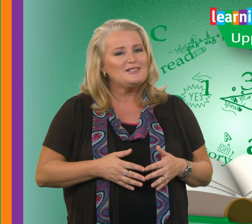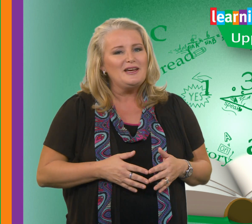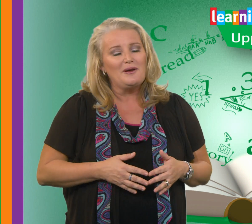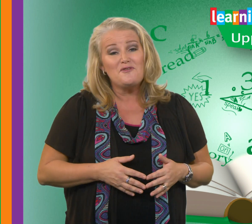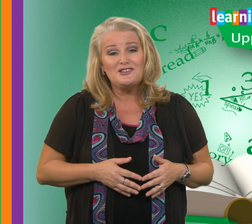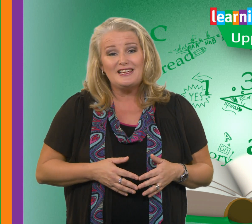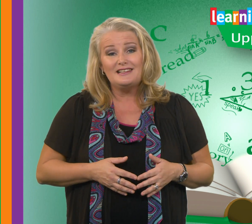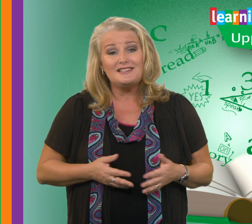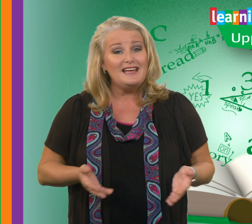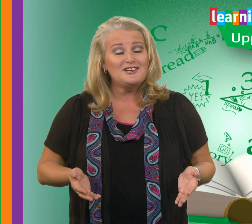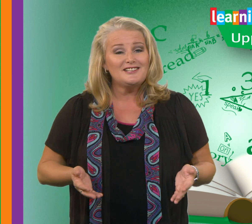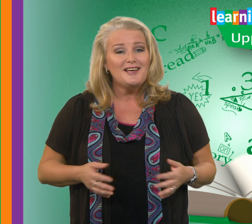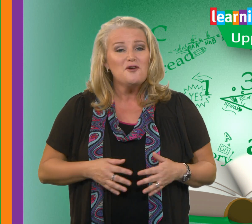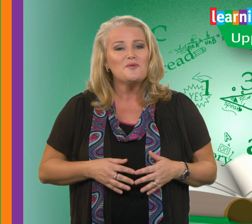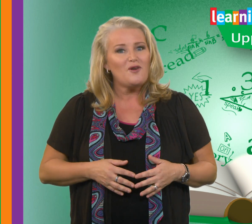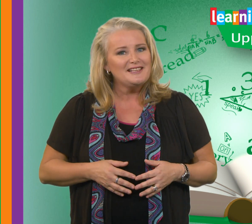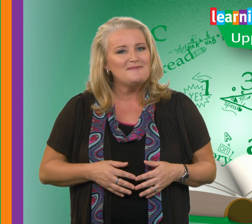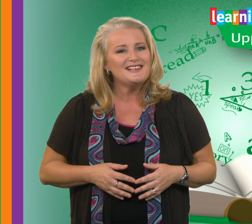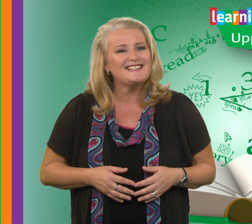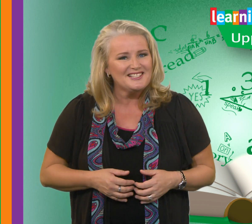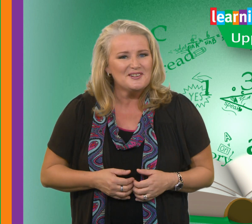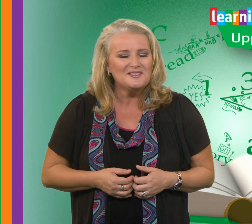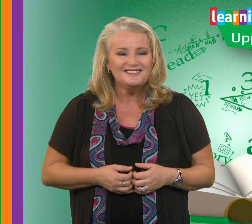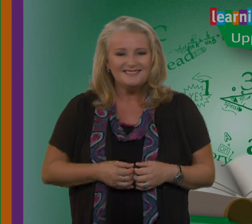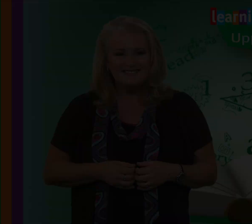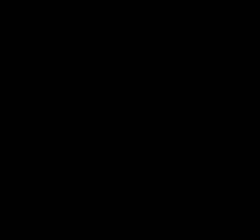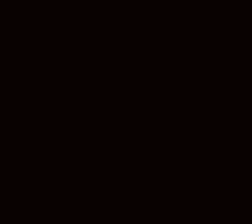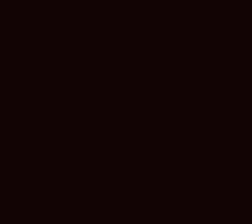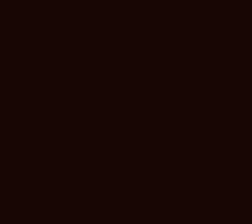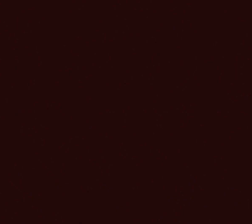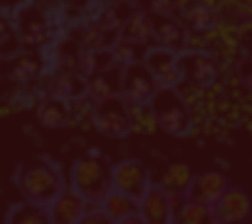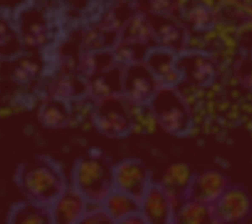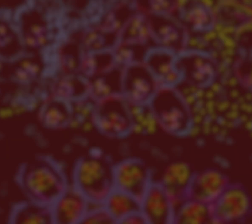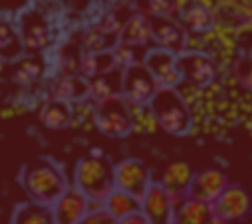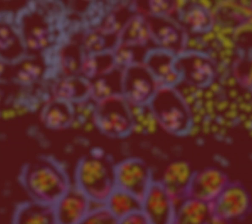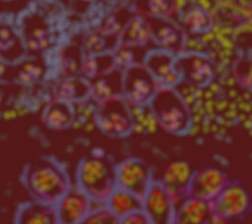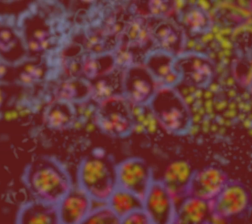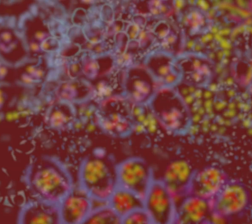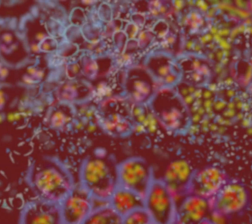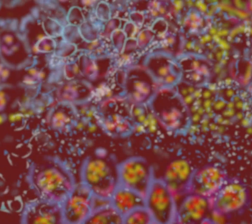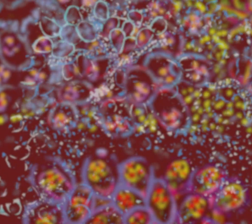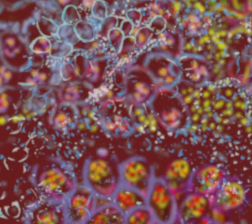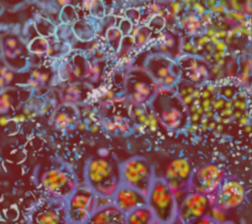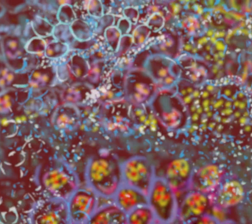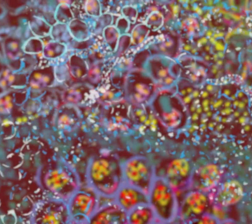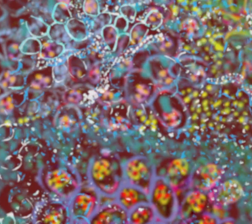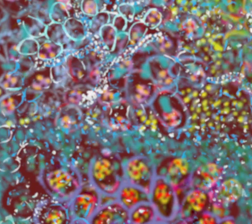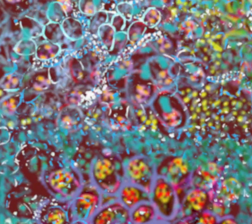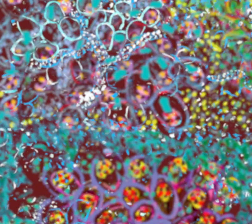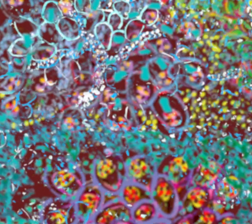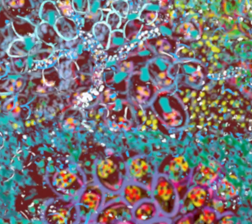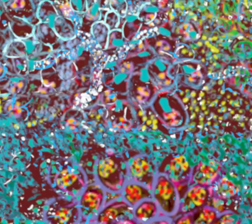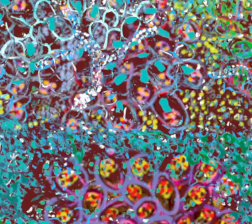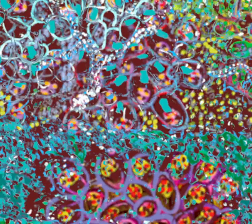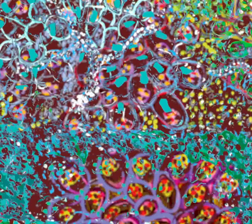and this week we feature kids and teachers from Gracemere State School.